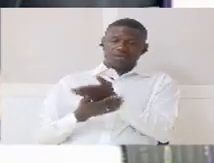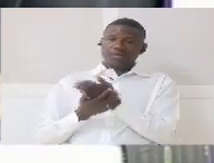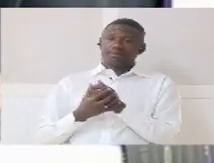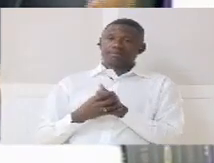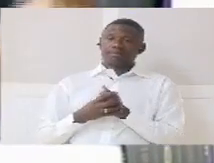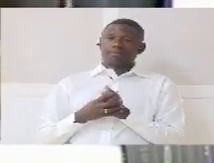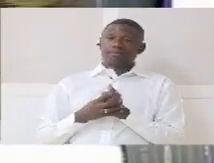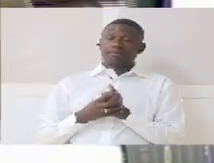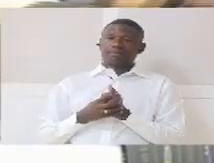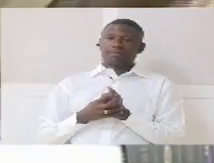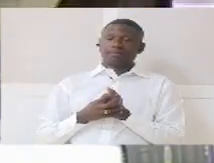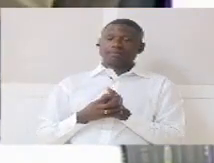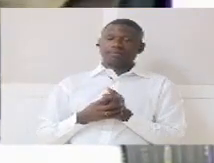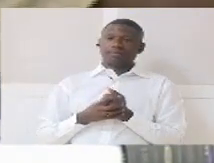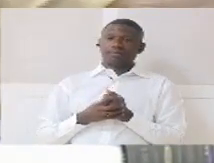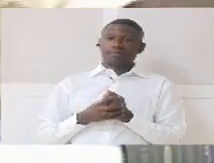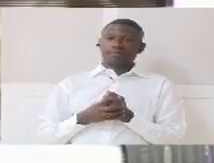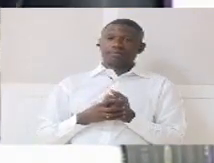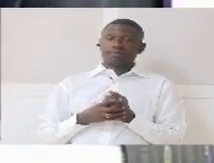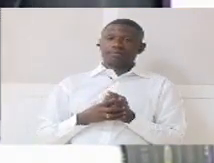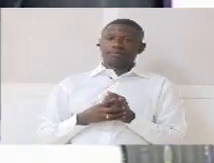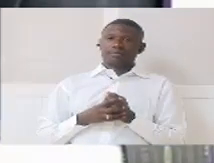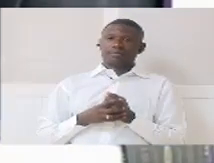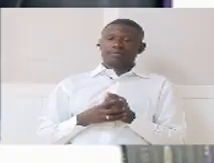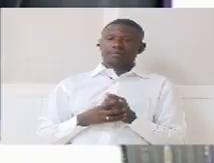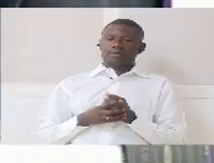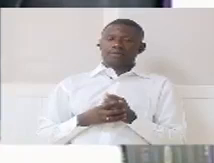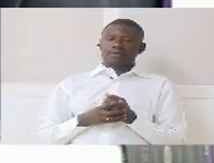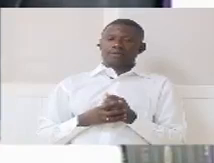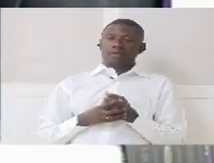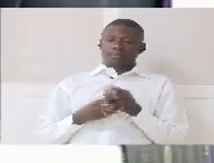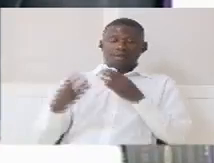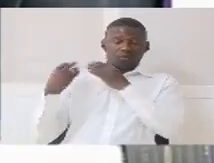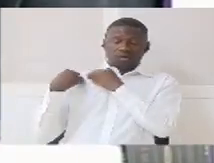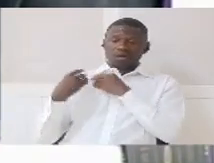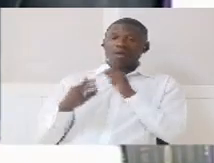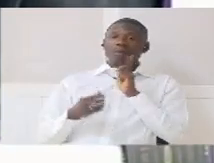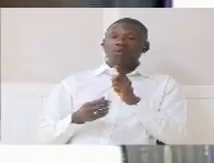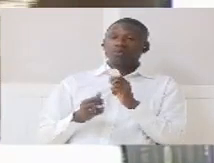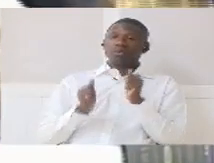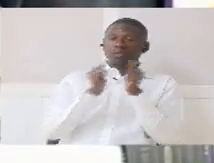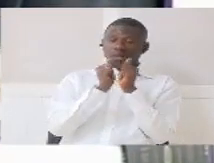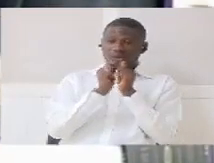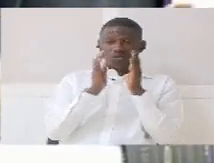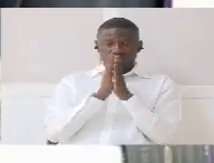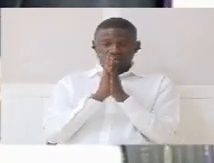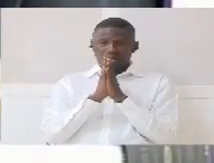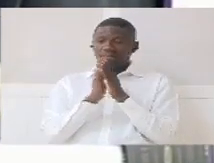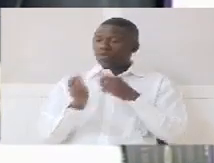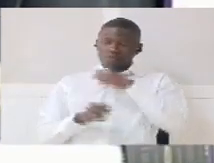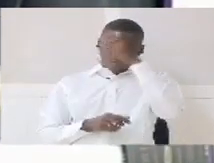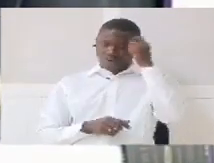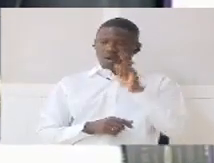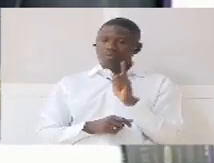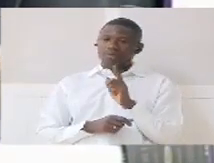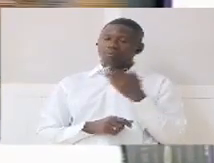Officer in charge, ndebe weekend ola. Weekend okono beka doku. Officer in charge, I was on weekends because I don't work during the weekends. Ndara